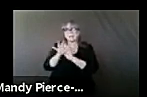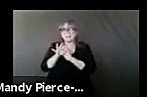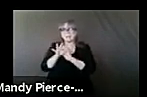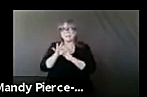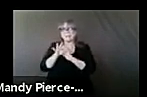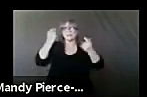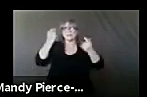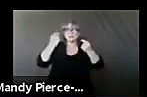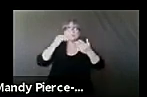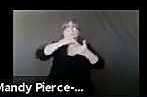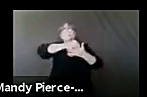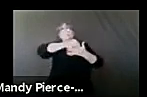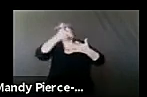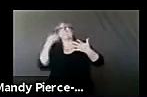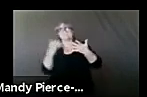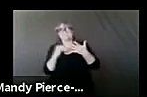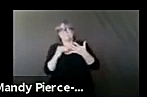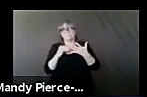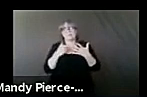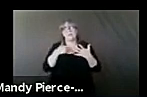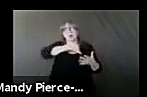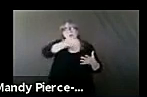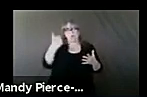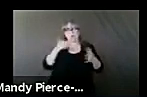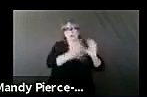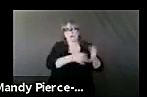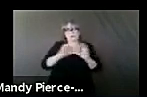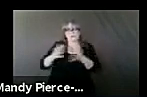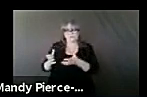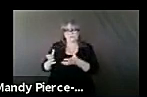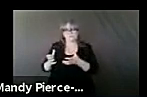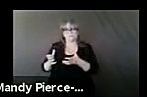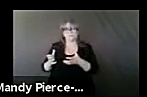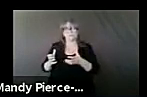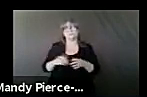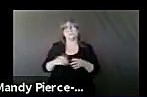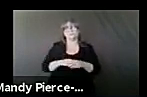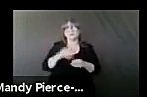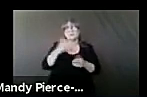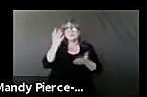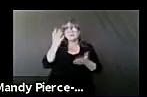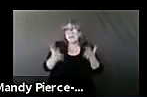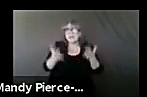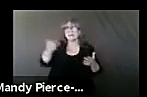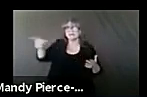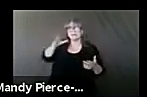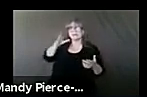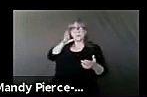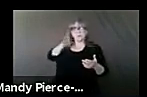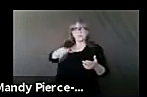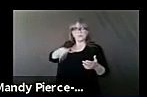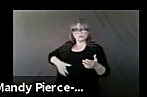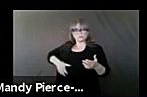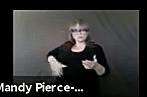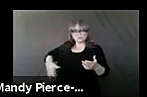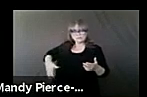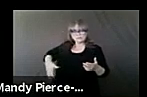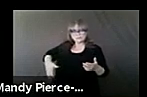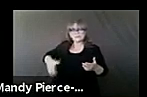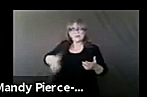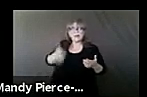special considerations, such as pregnancy, the number of life years left. So comparing a